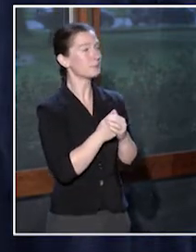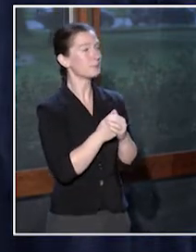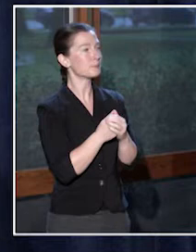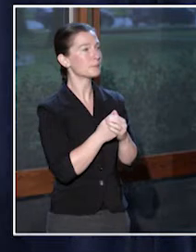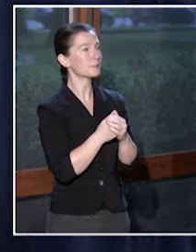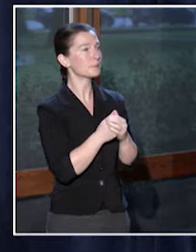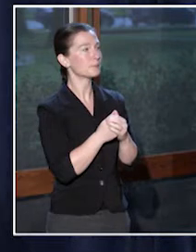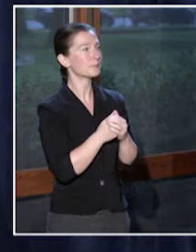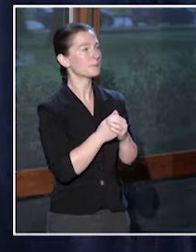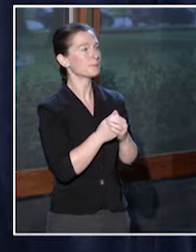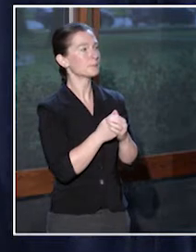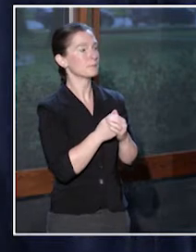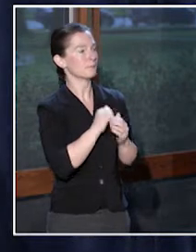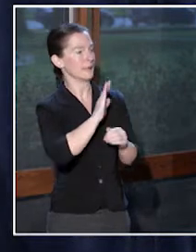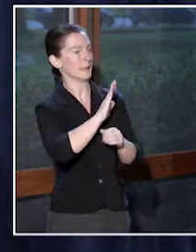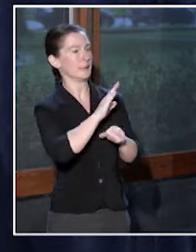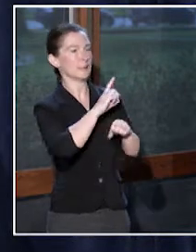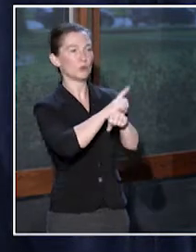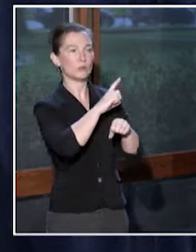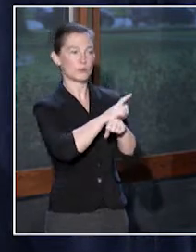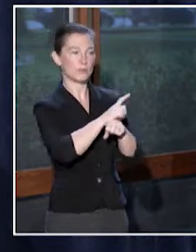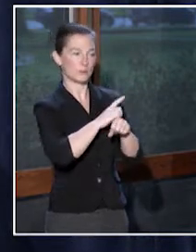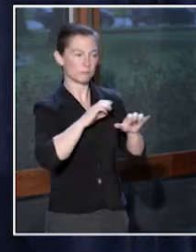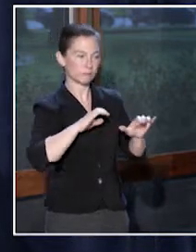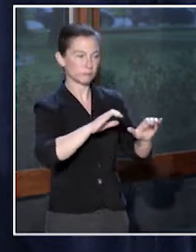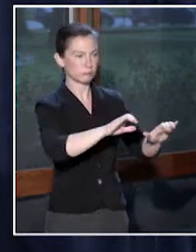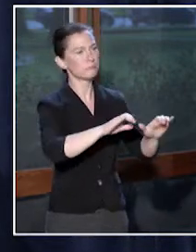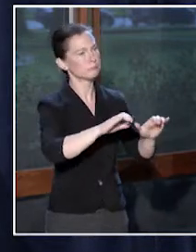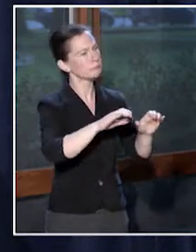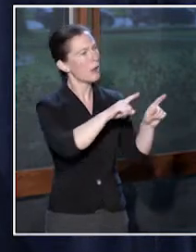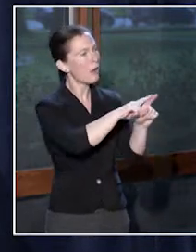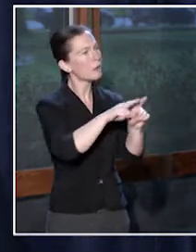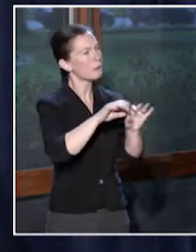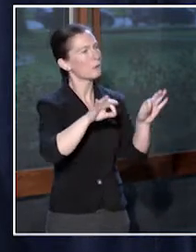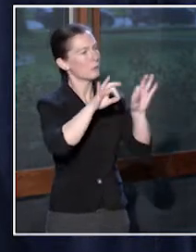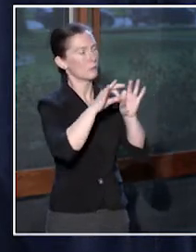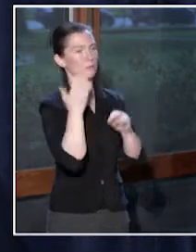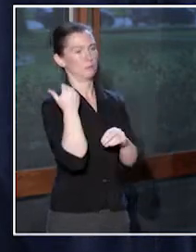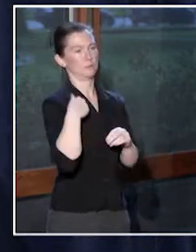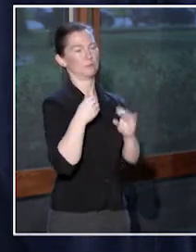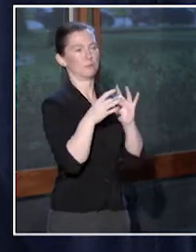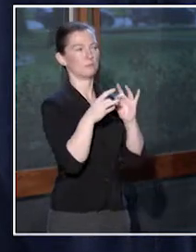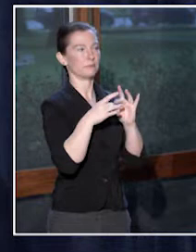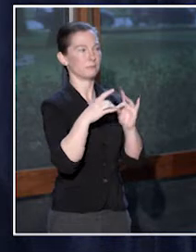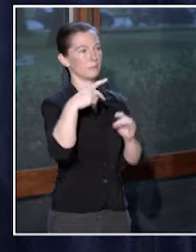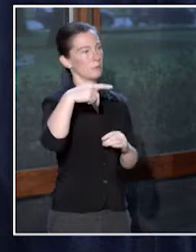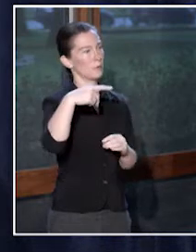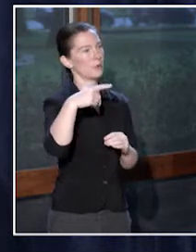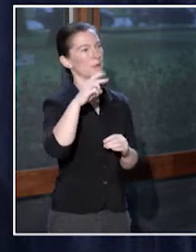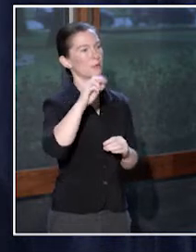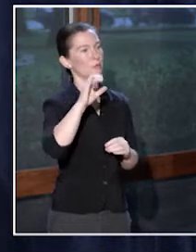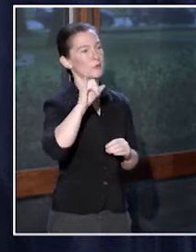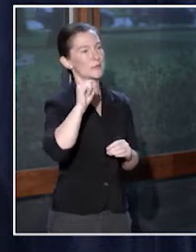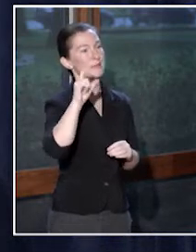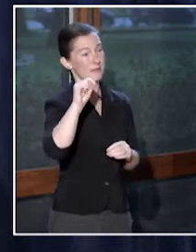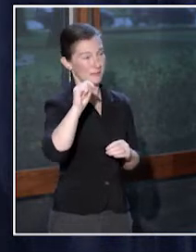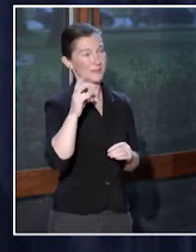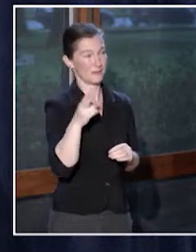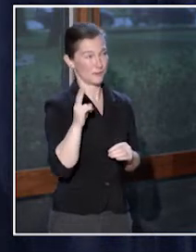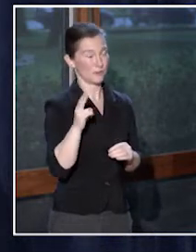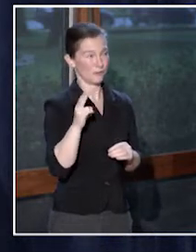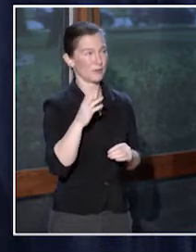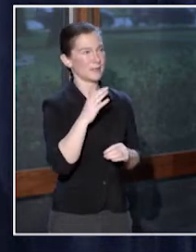matters. Earlier, I mentioned Portland's racist history and the implications for policing in the year 2018 and